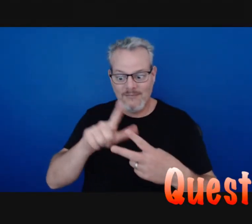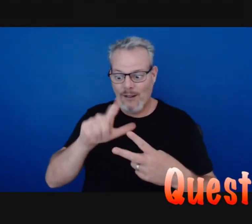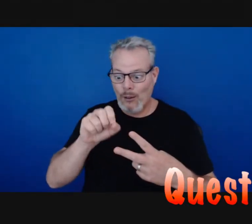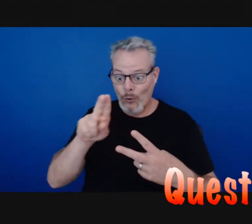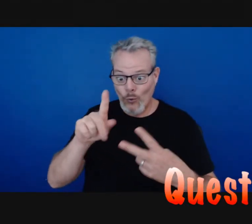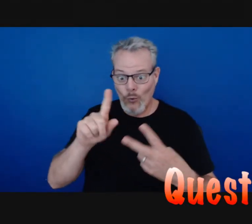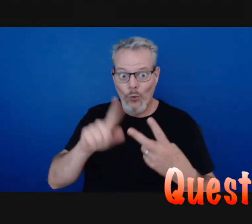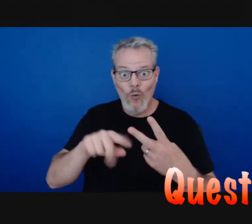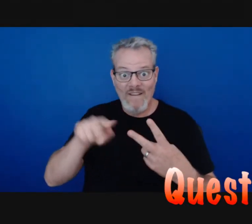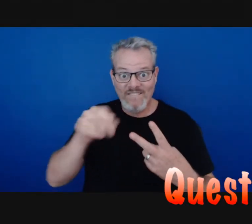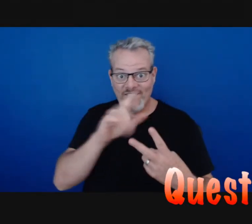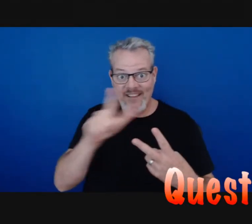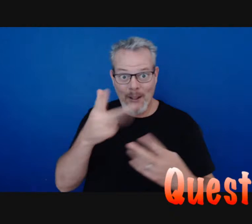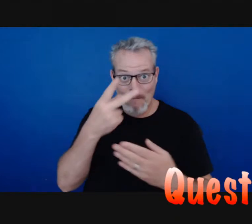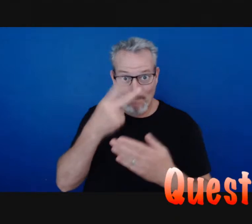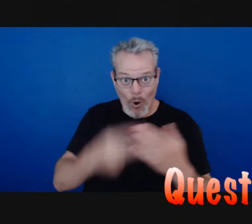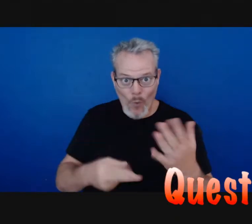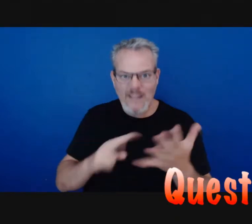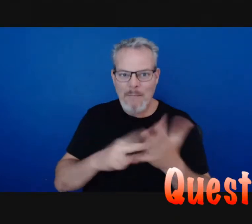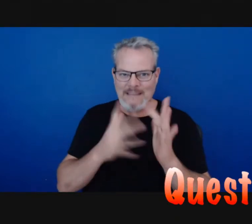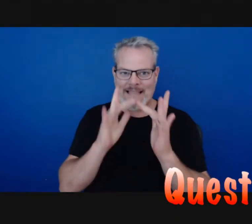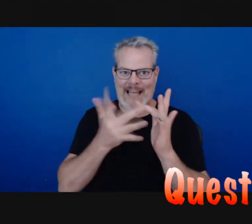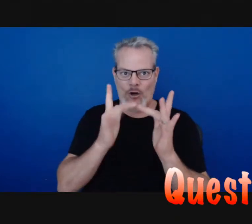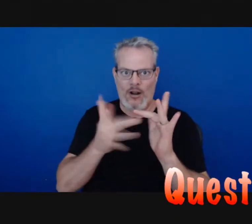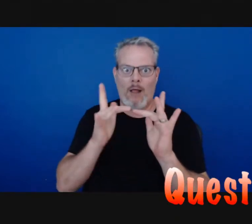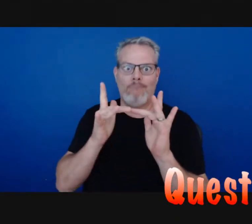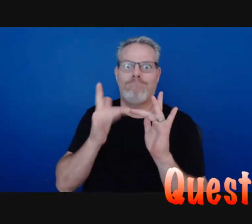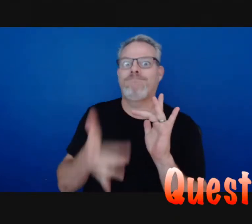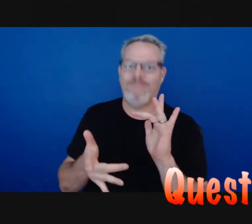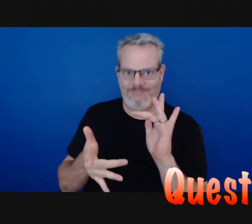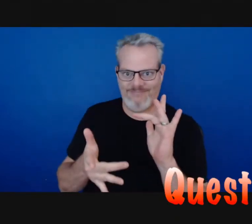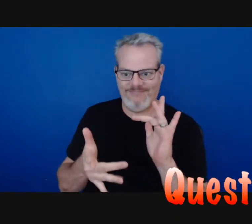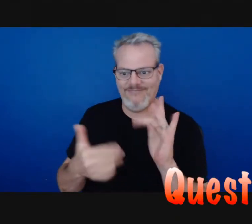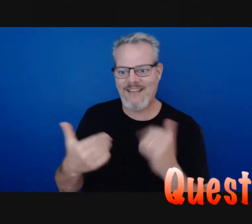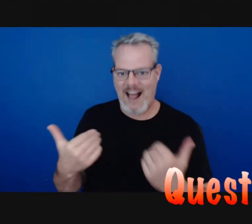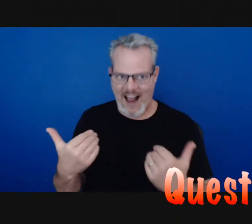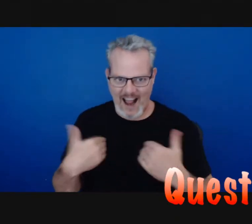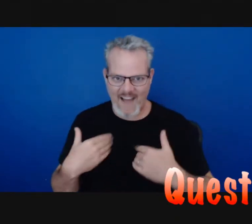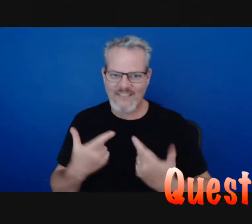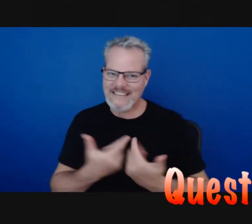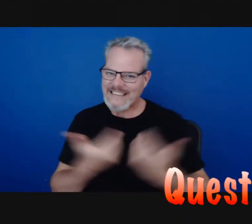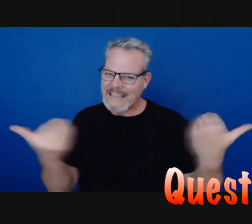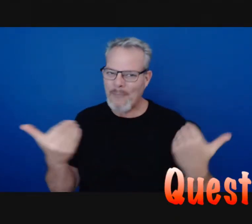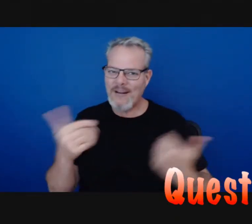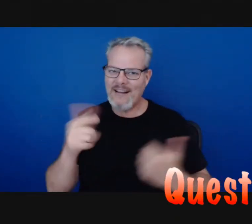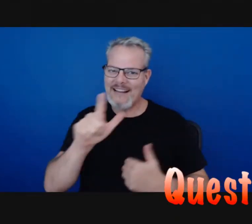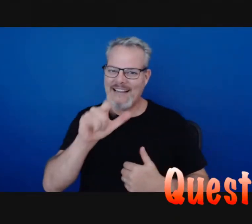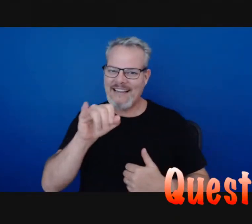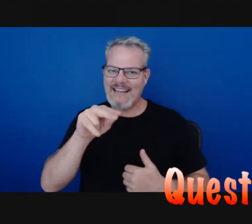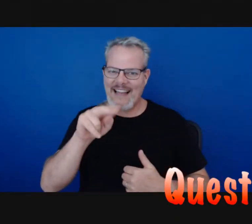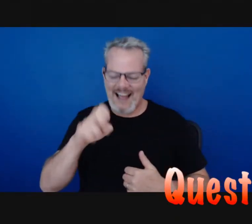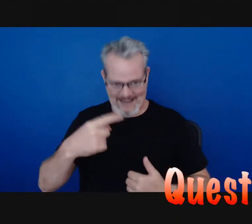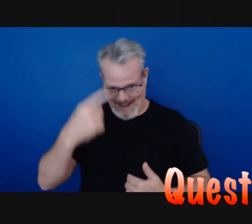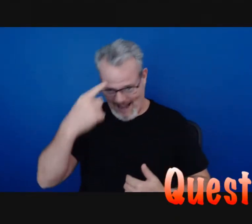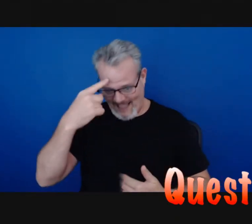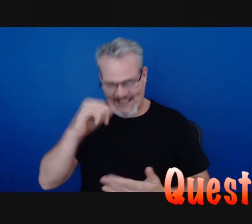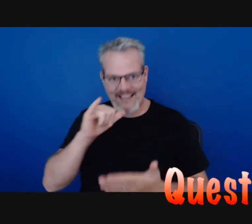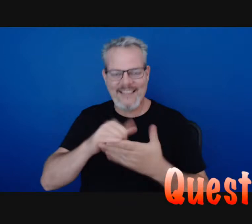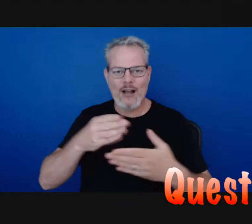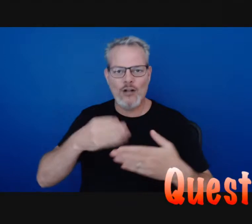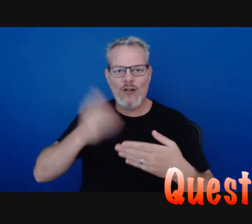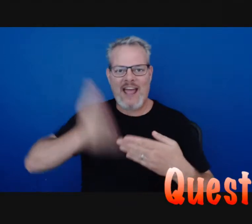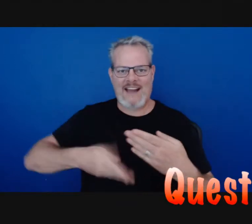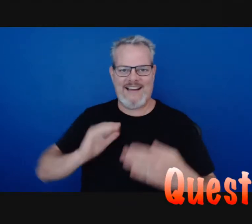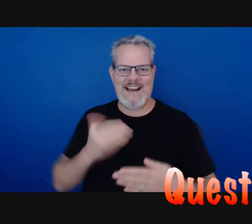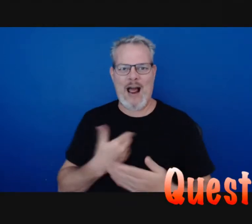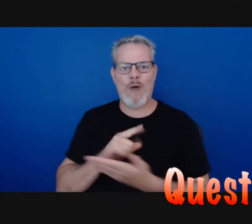that means that probably the internet's having issues up their way. I'm on a slightly different line. So I think that'll do it for this week.